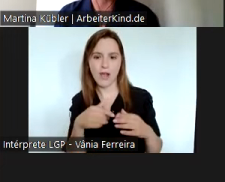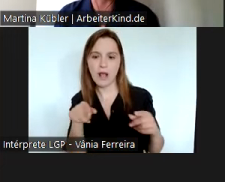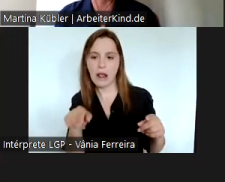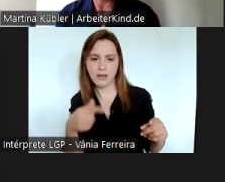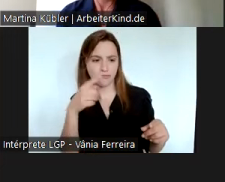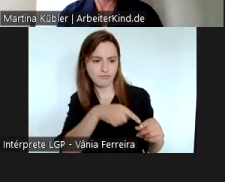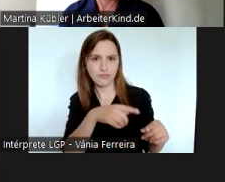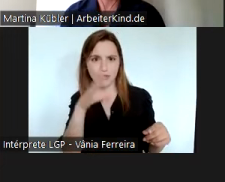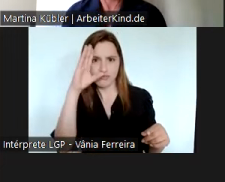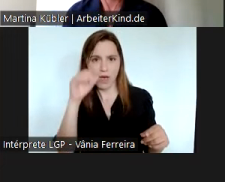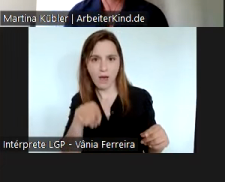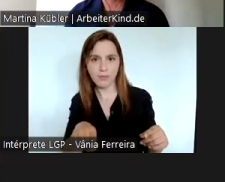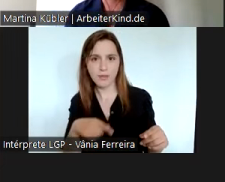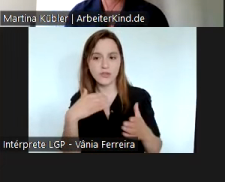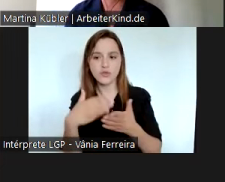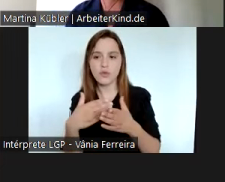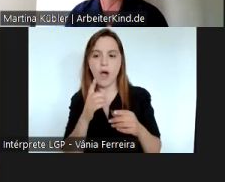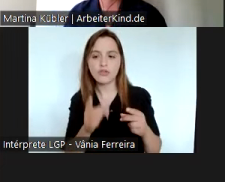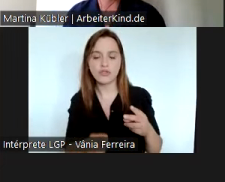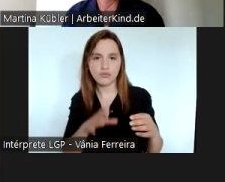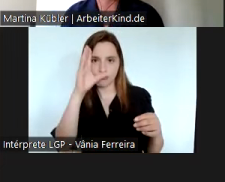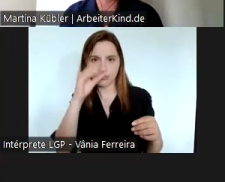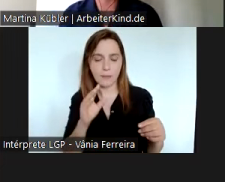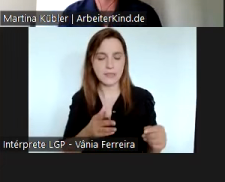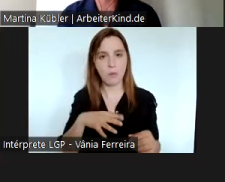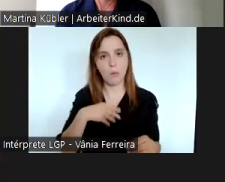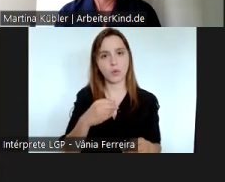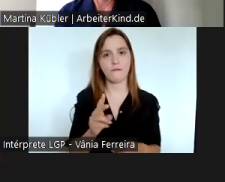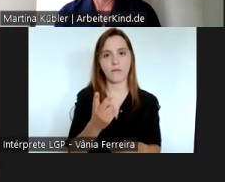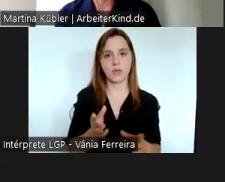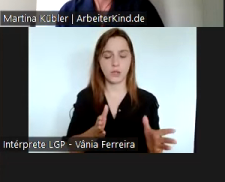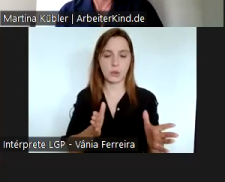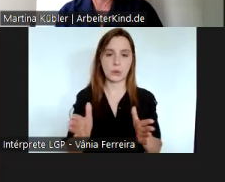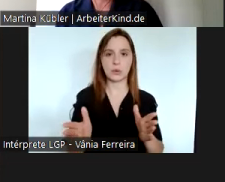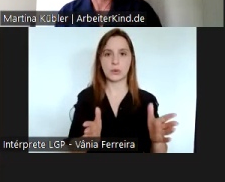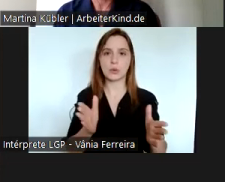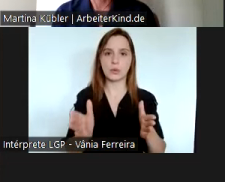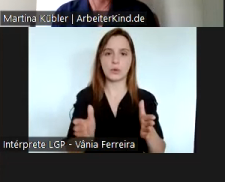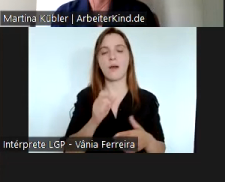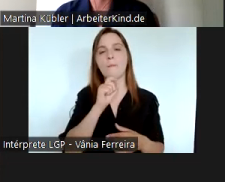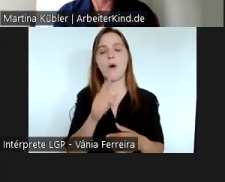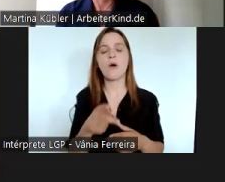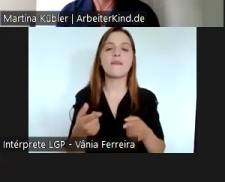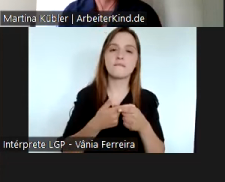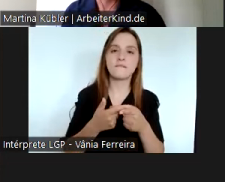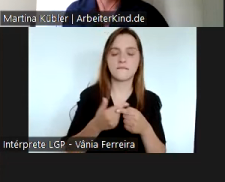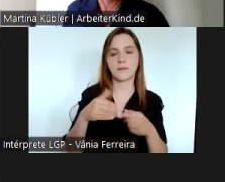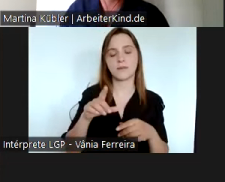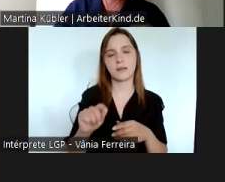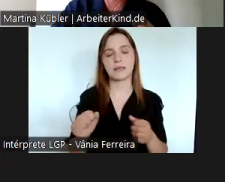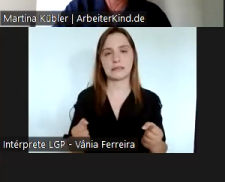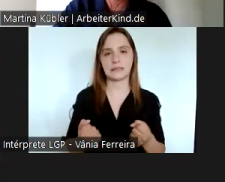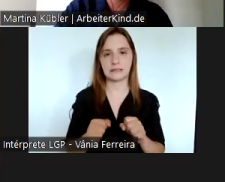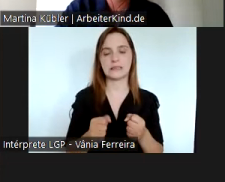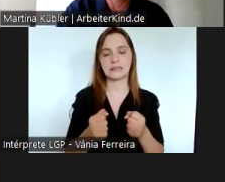you're studying. So you kind of have to navigate these two worlds, and that can be very interesting, but also stressful for